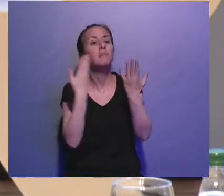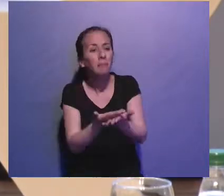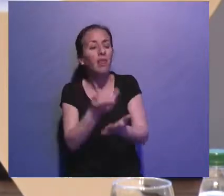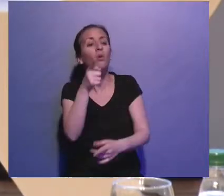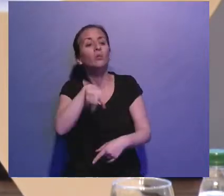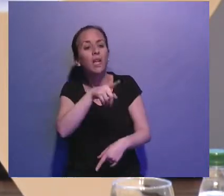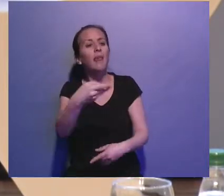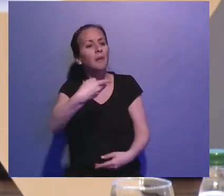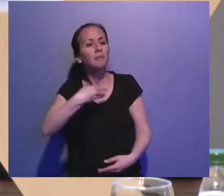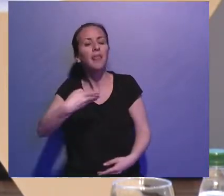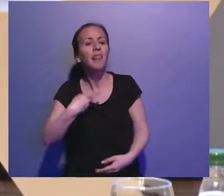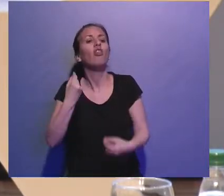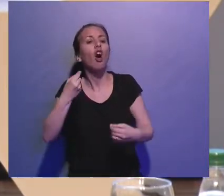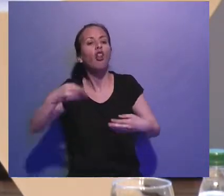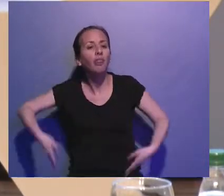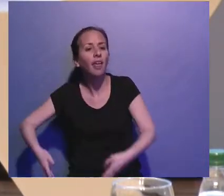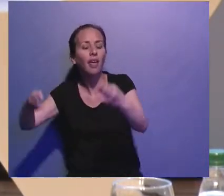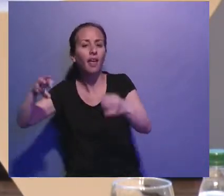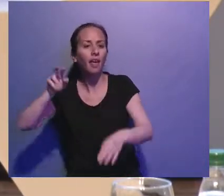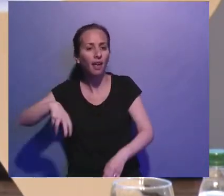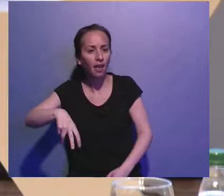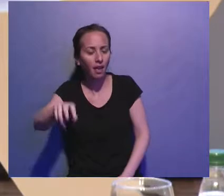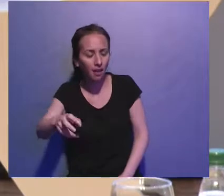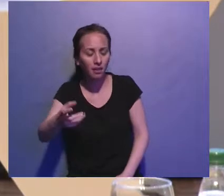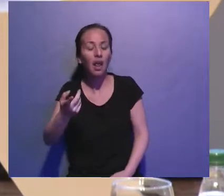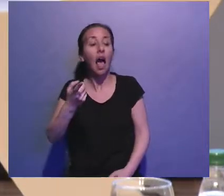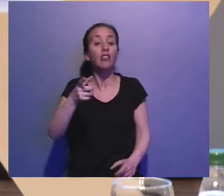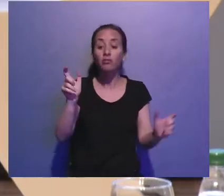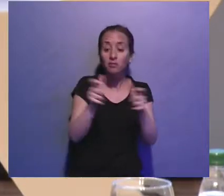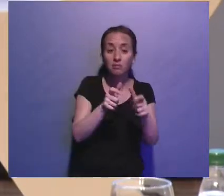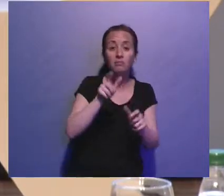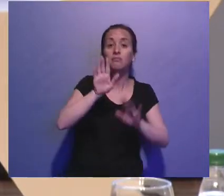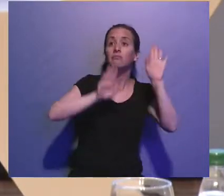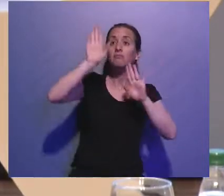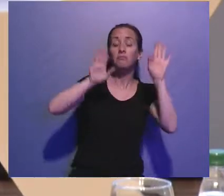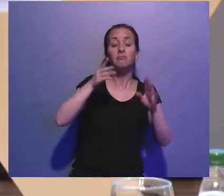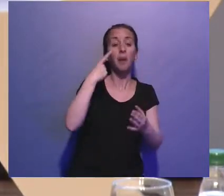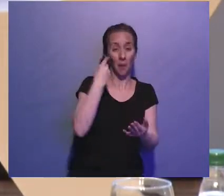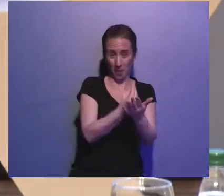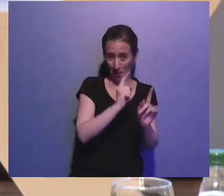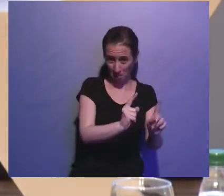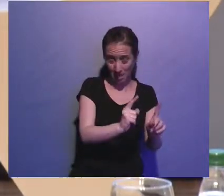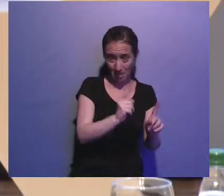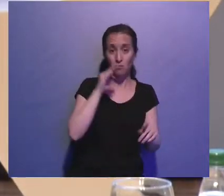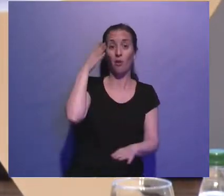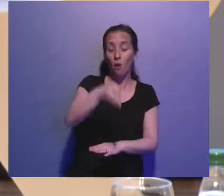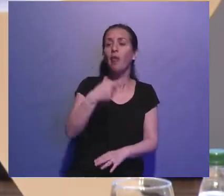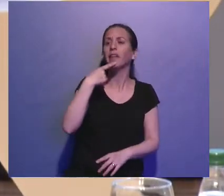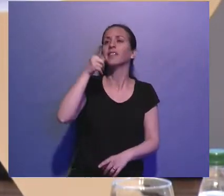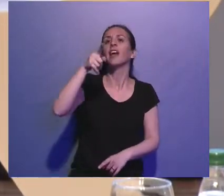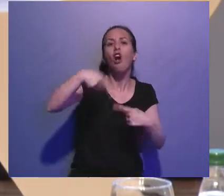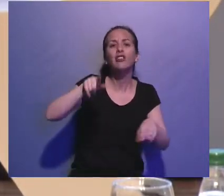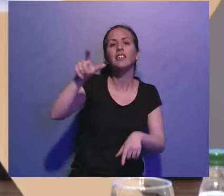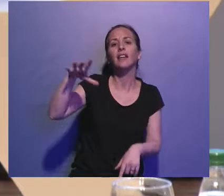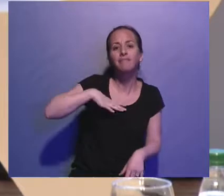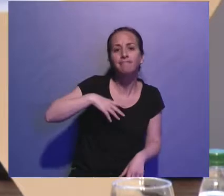you? And the residents who are in attendance can say yes or no. They can say, this would work for me or this wouldn't. And the city is able to take that